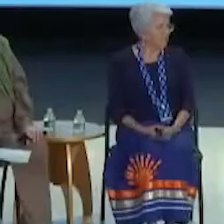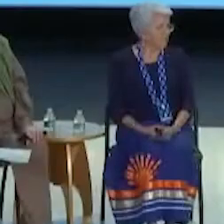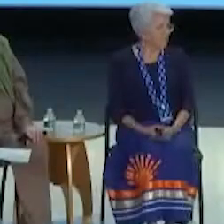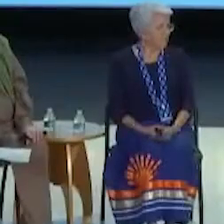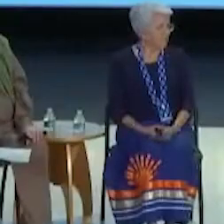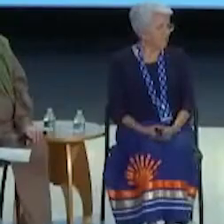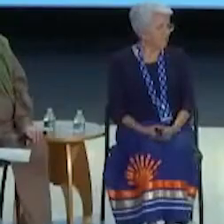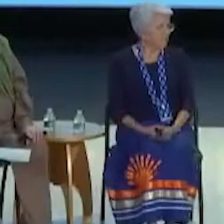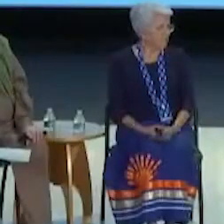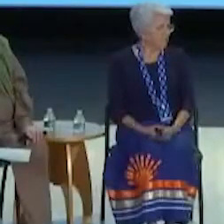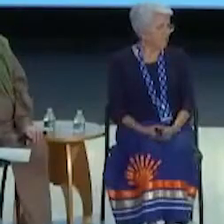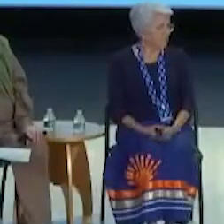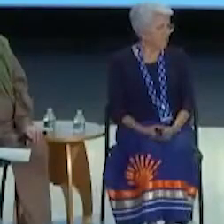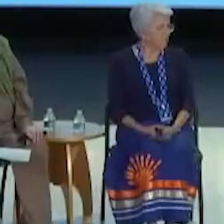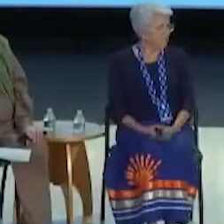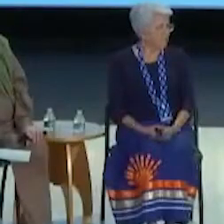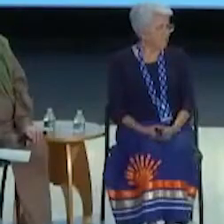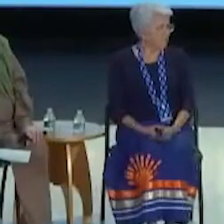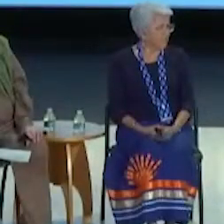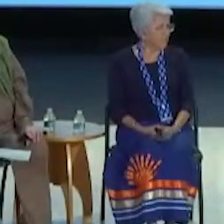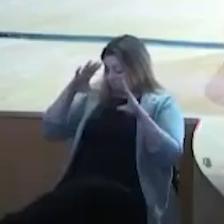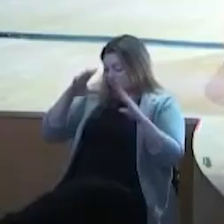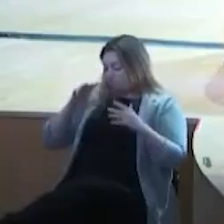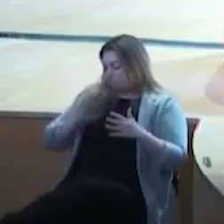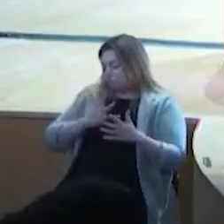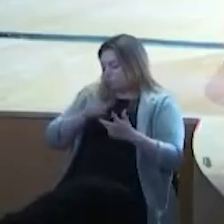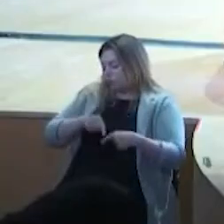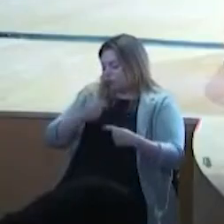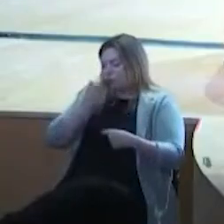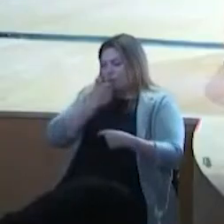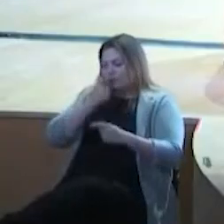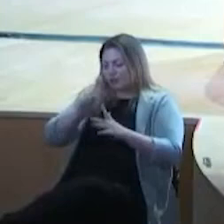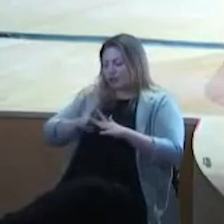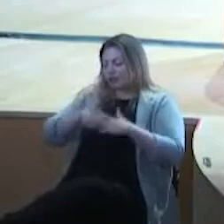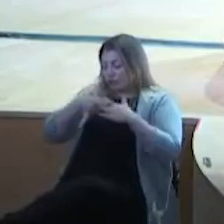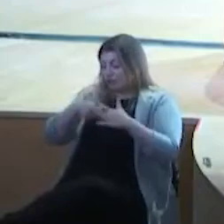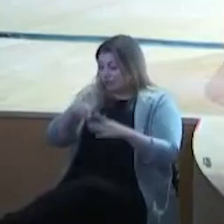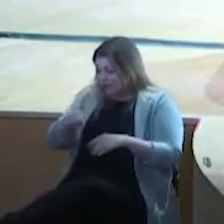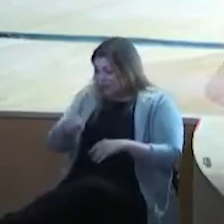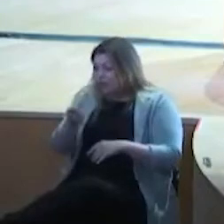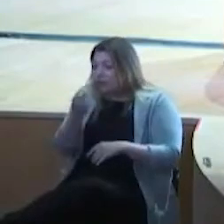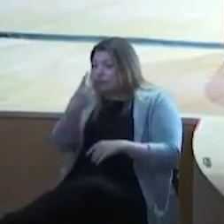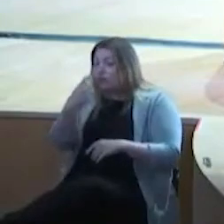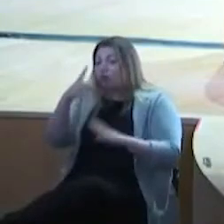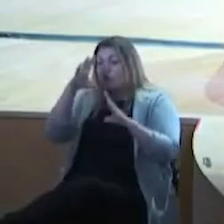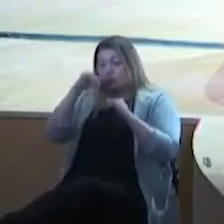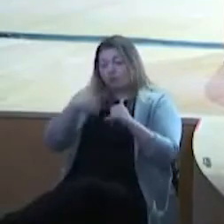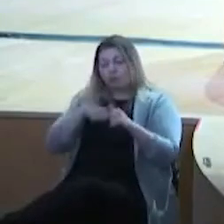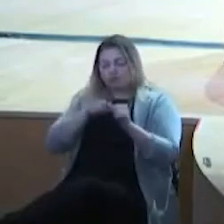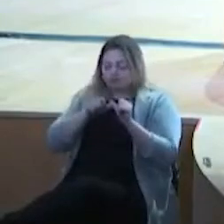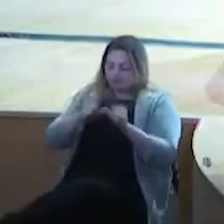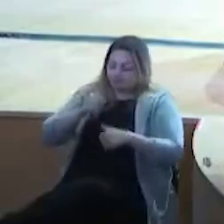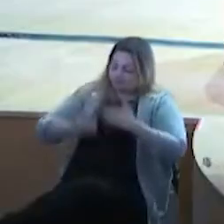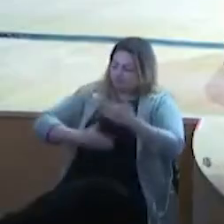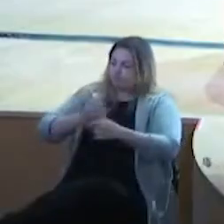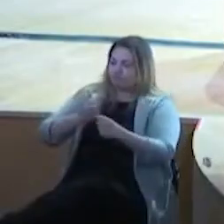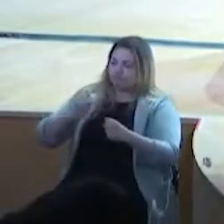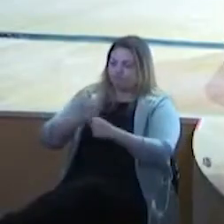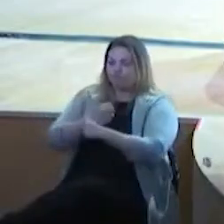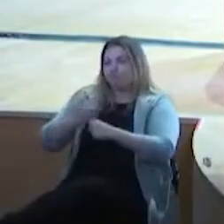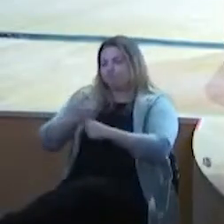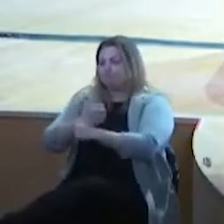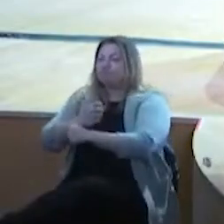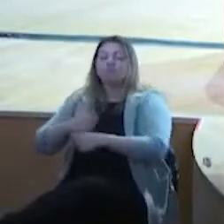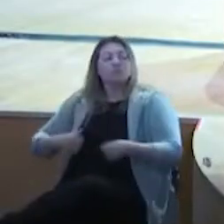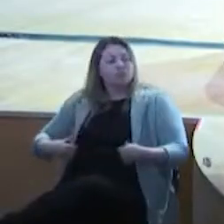battle has just begun, but hopefully we will be around to continue to fight. Thank you. And